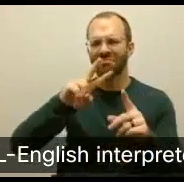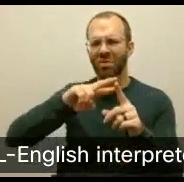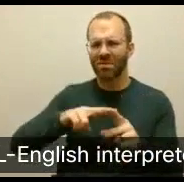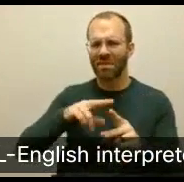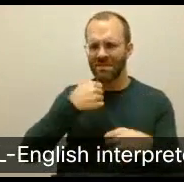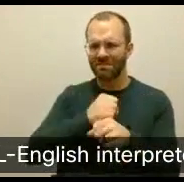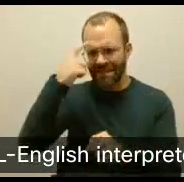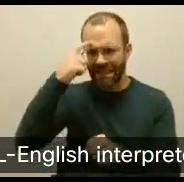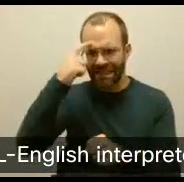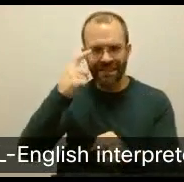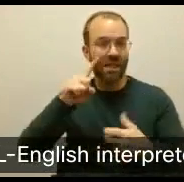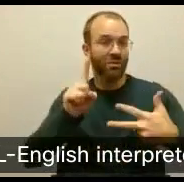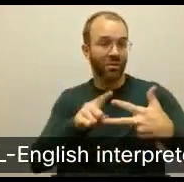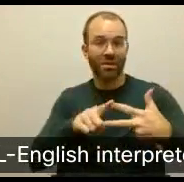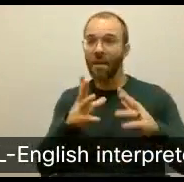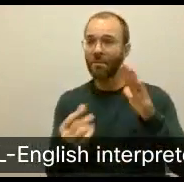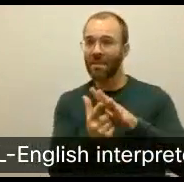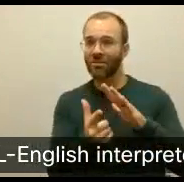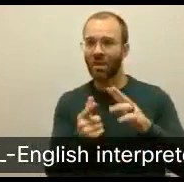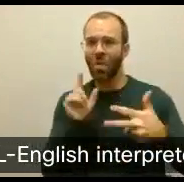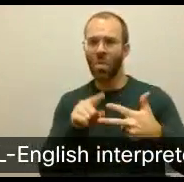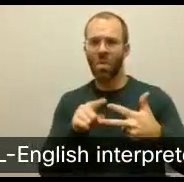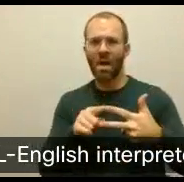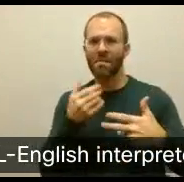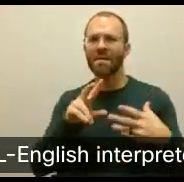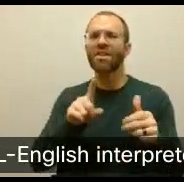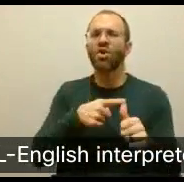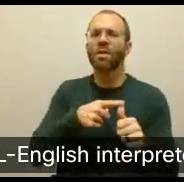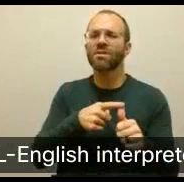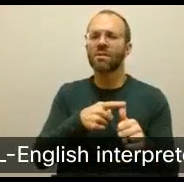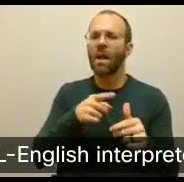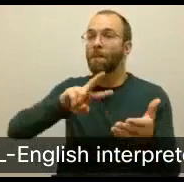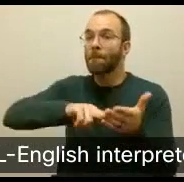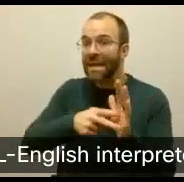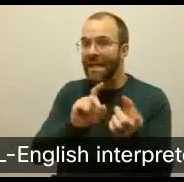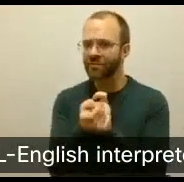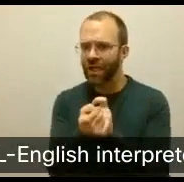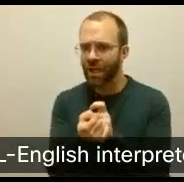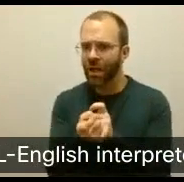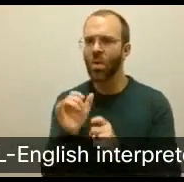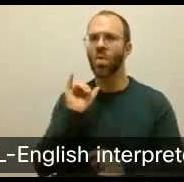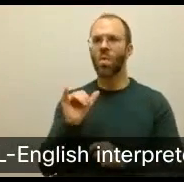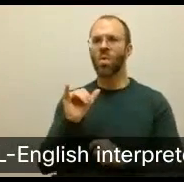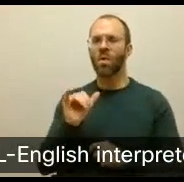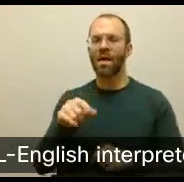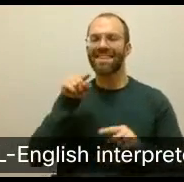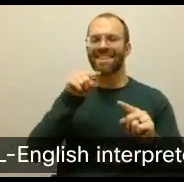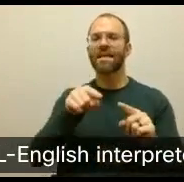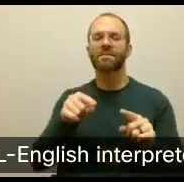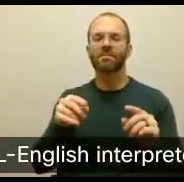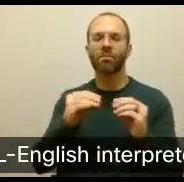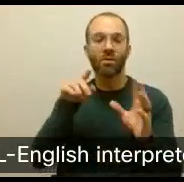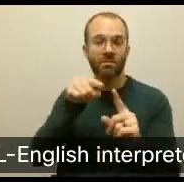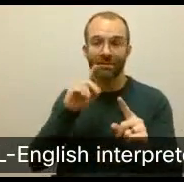plagiarism can happen because the meaning of the original text may have changed. So more specifically, I should say this, instead of